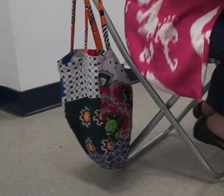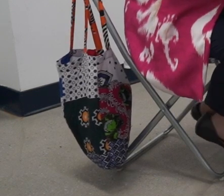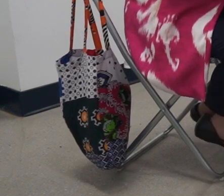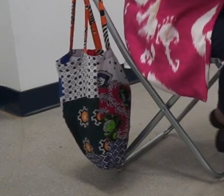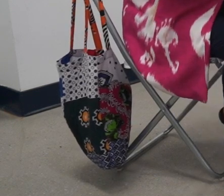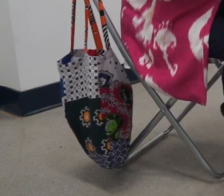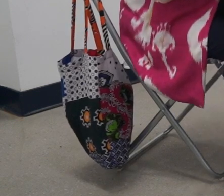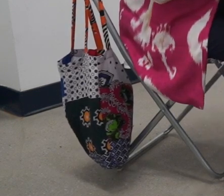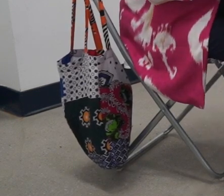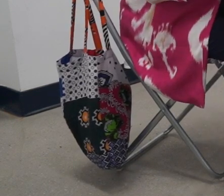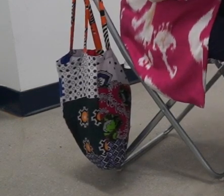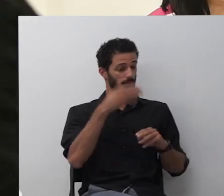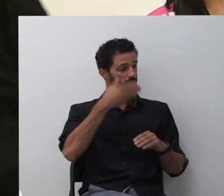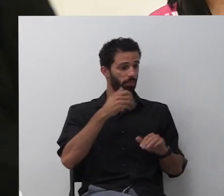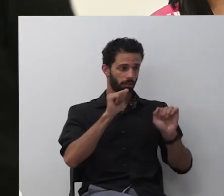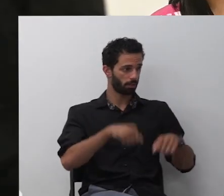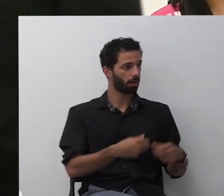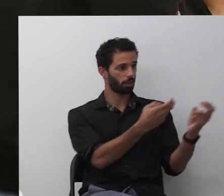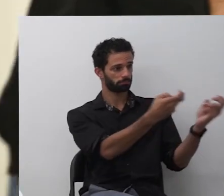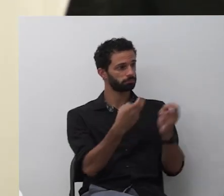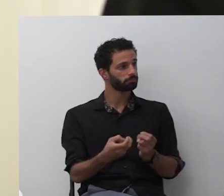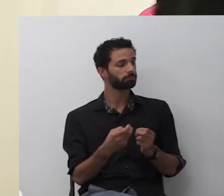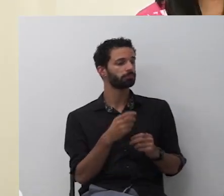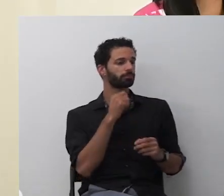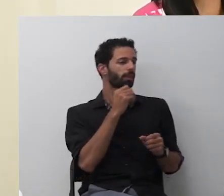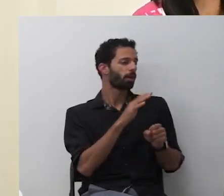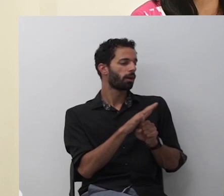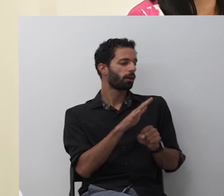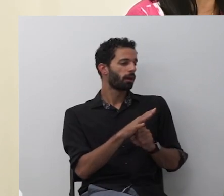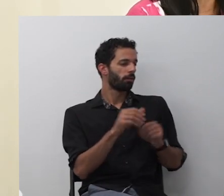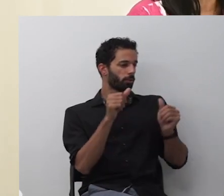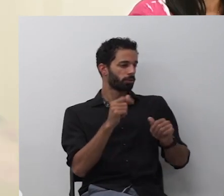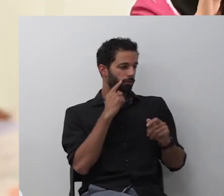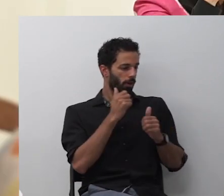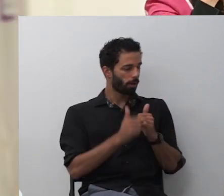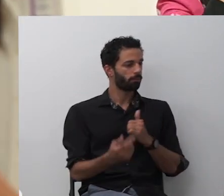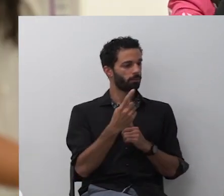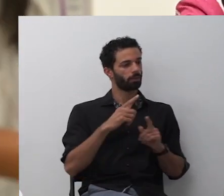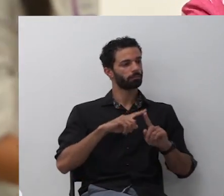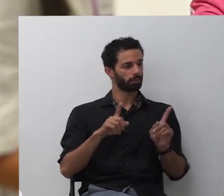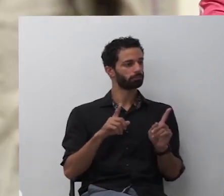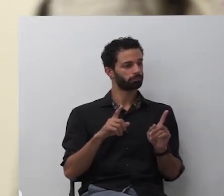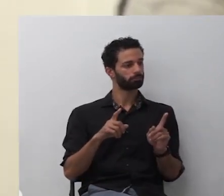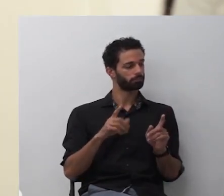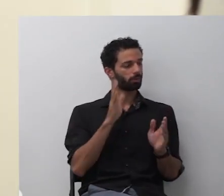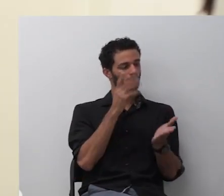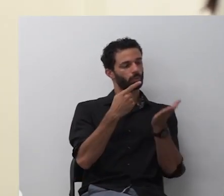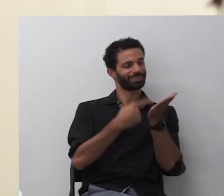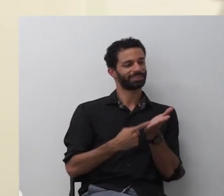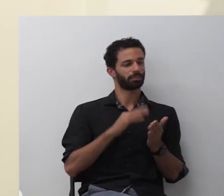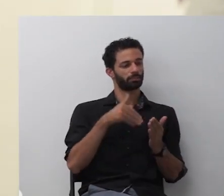posters. I don't know that there's enough for everyone, so you might have to share with someone next to you. And then I'll talk through the